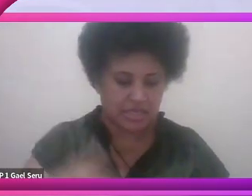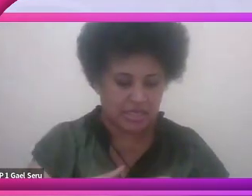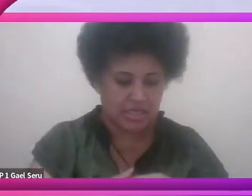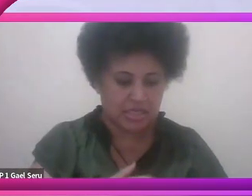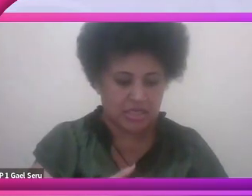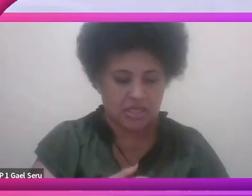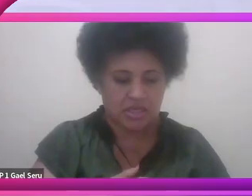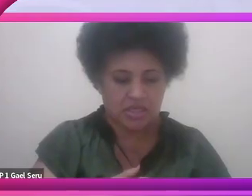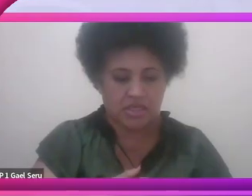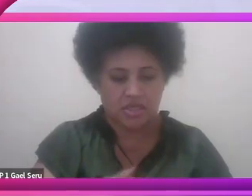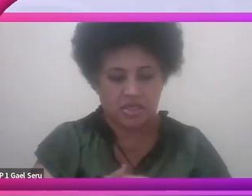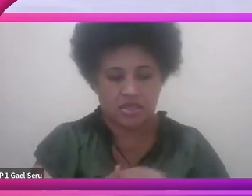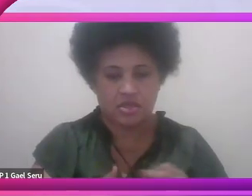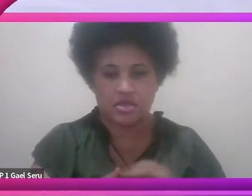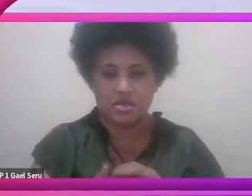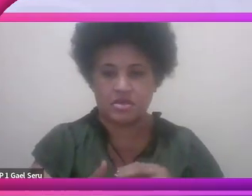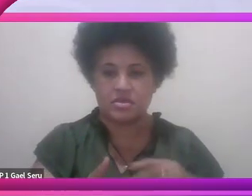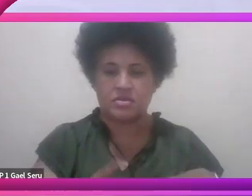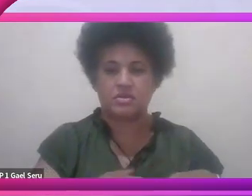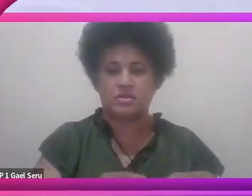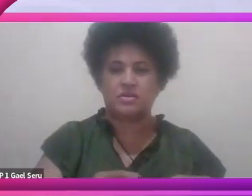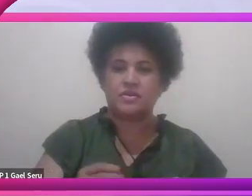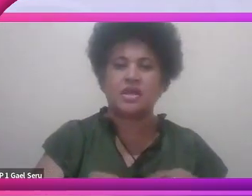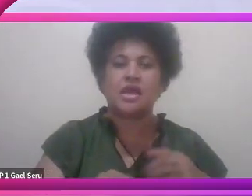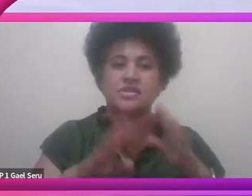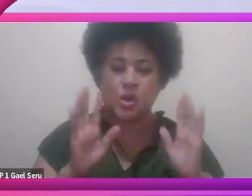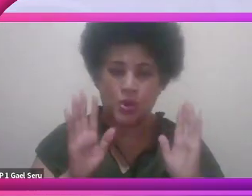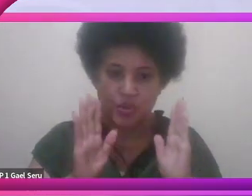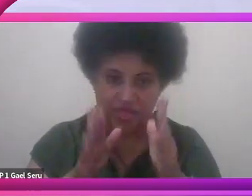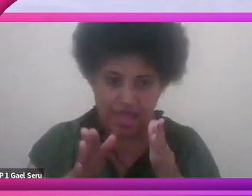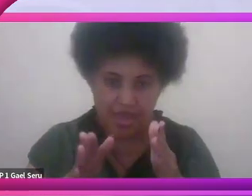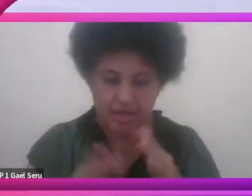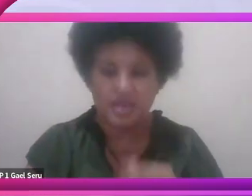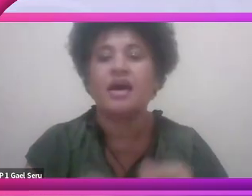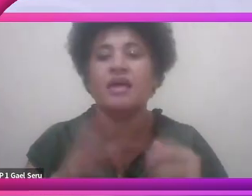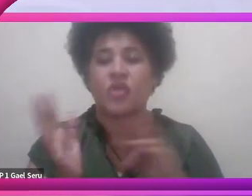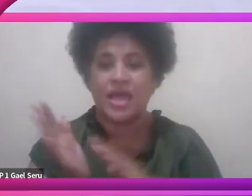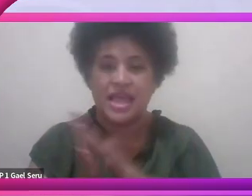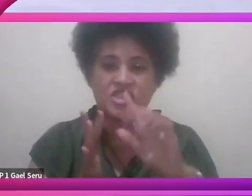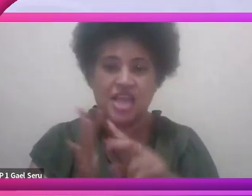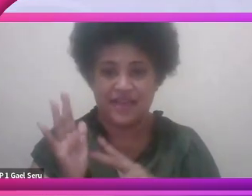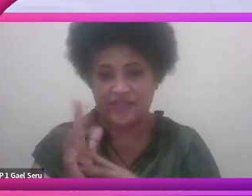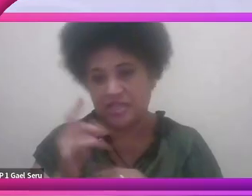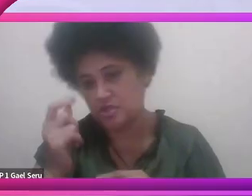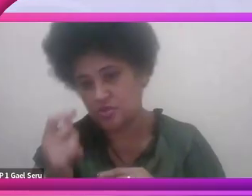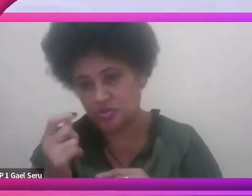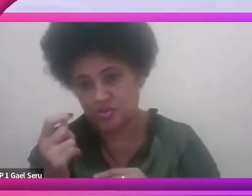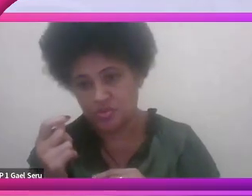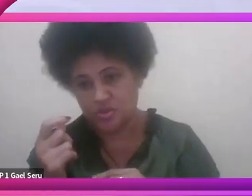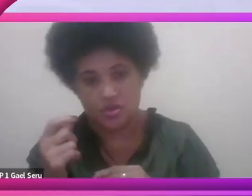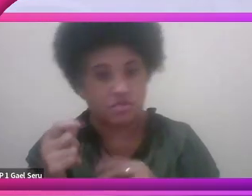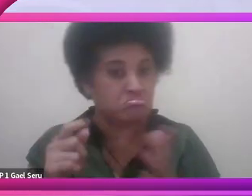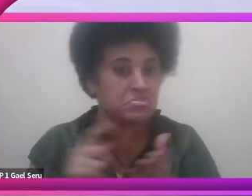publications on AIDS, meaning the case that report in the late stage of HIV, had been there from